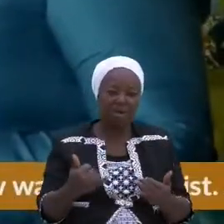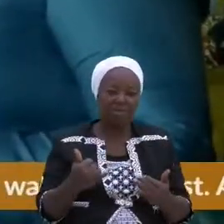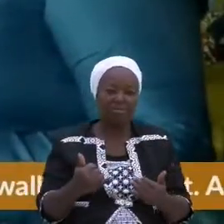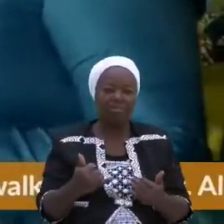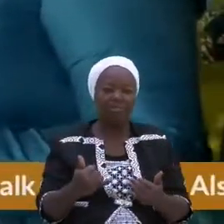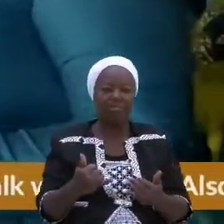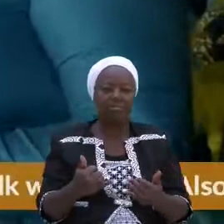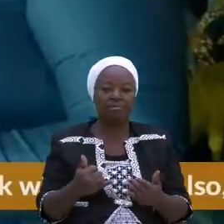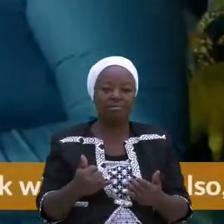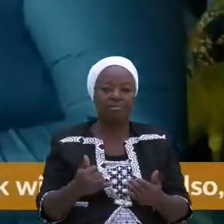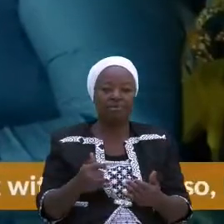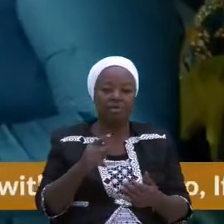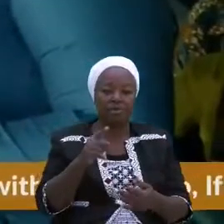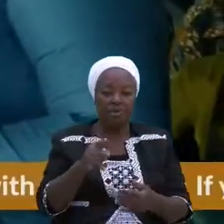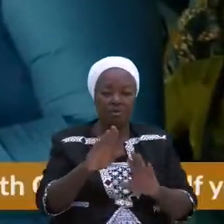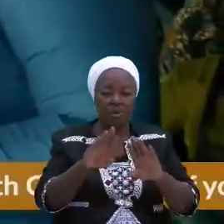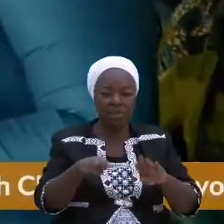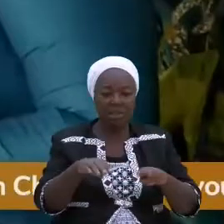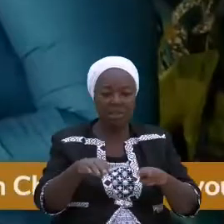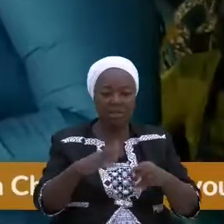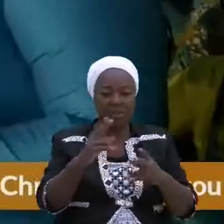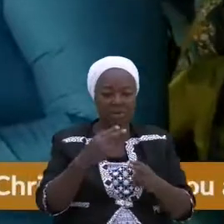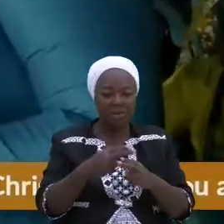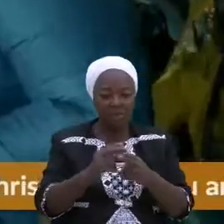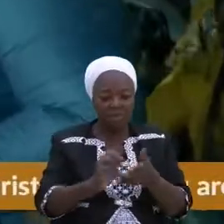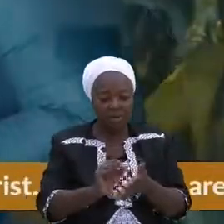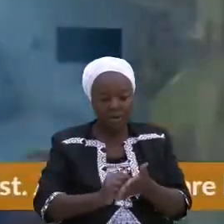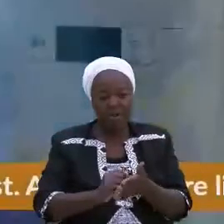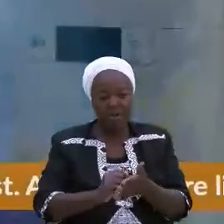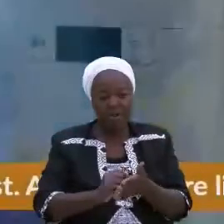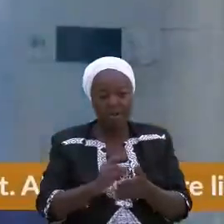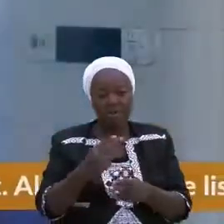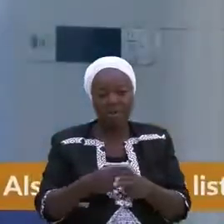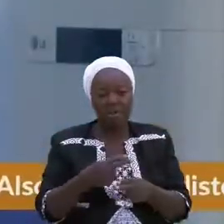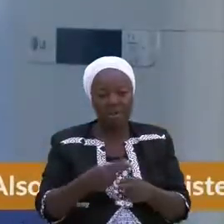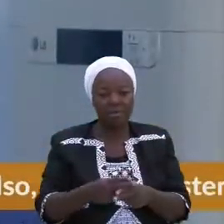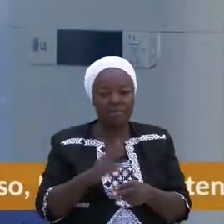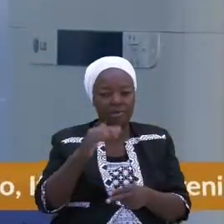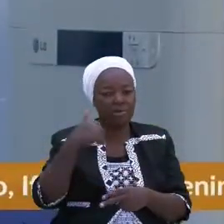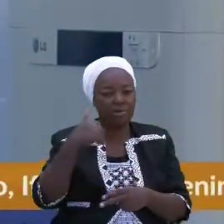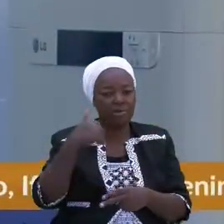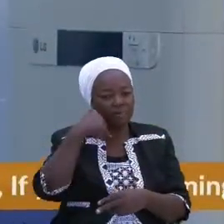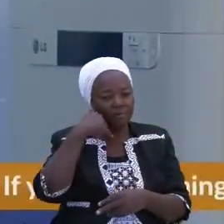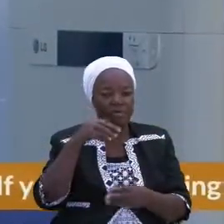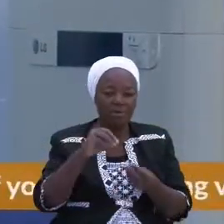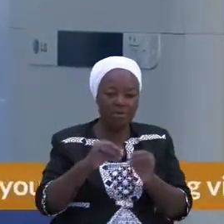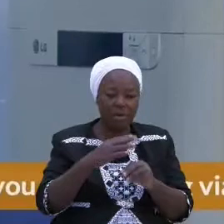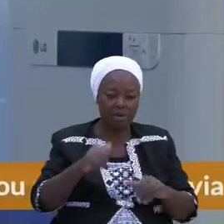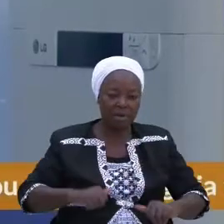you give your name your phone number and your address